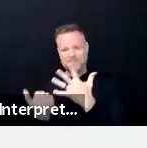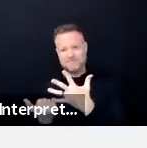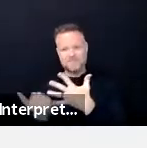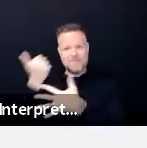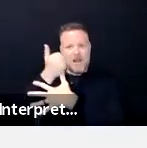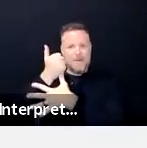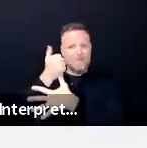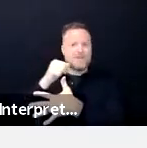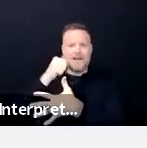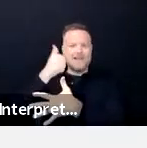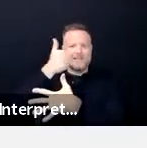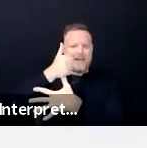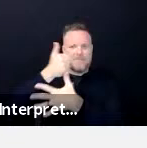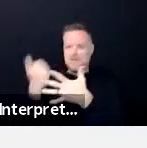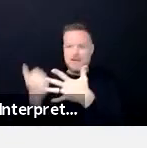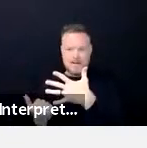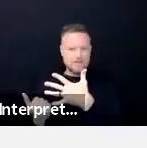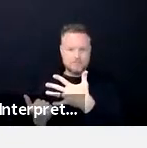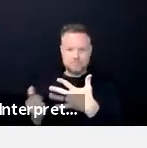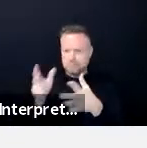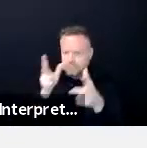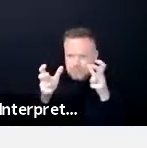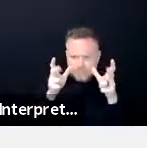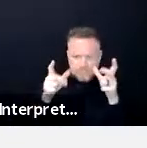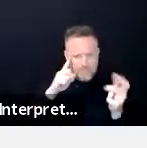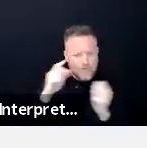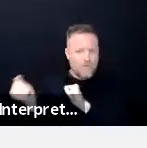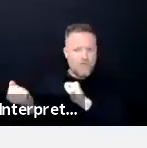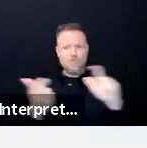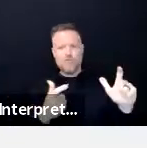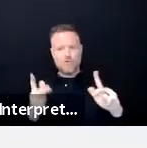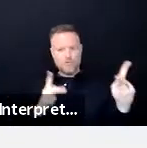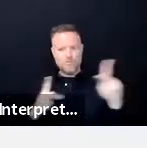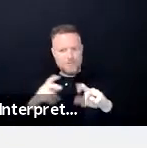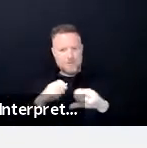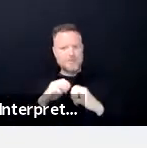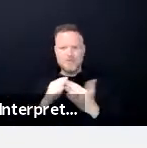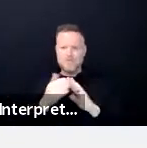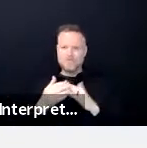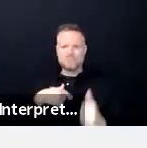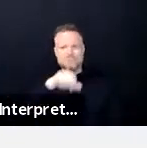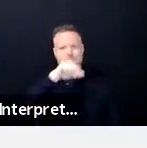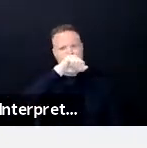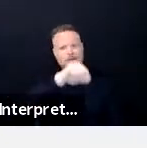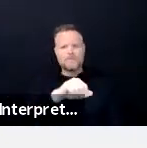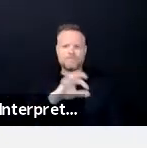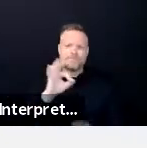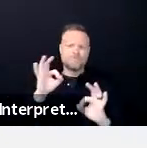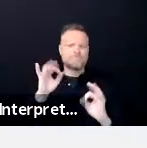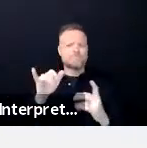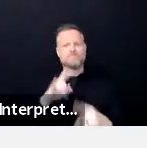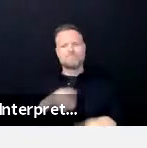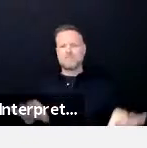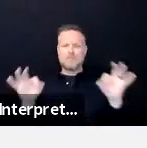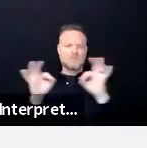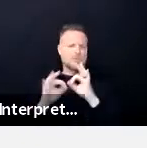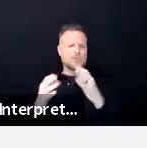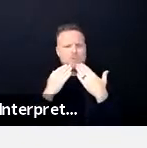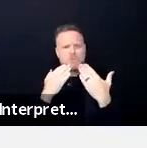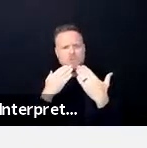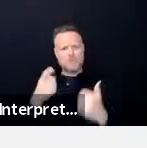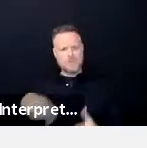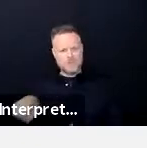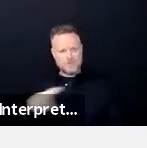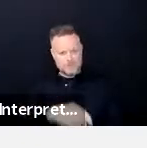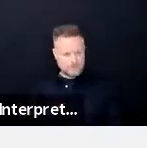and listening to the people in their communities. I mean, I really feel like that's going to be the key. So thank you so much. I wanted